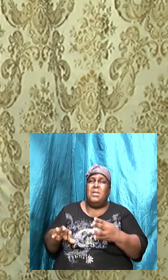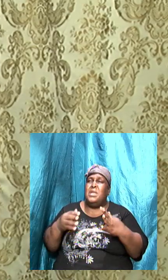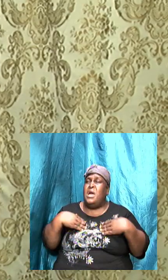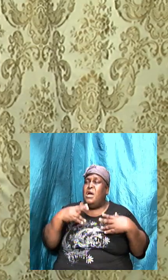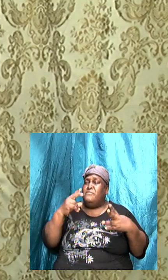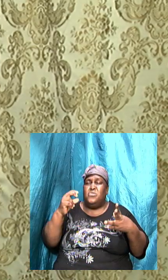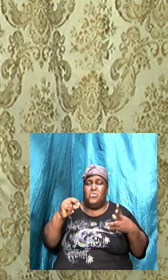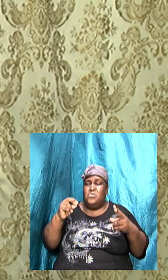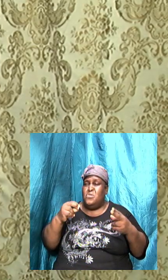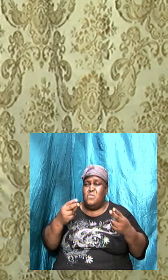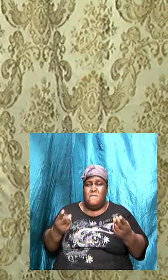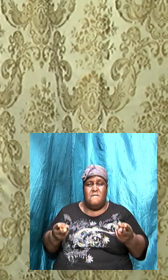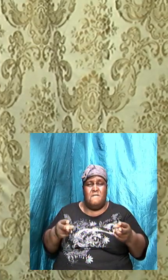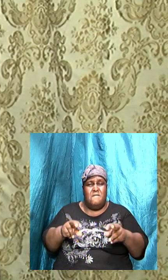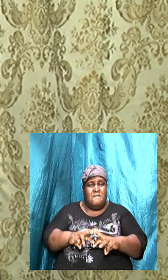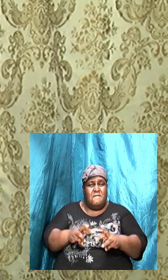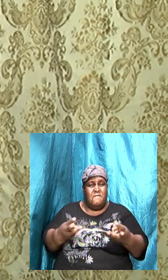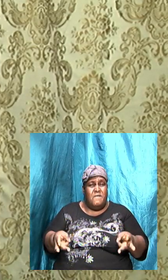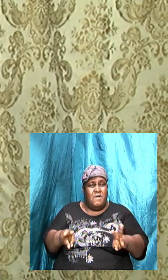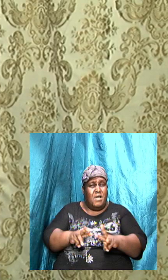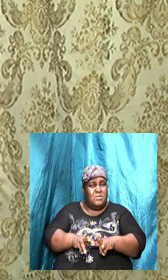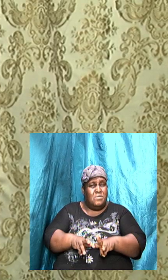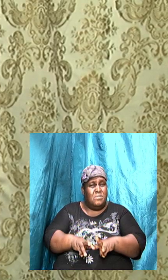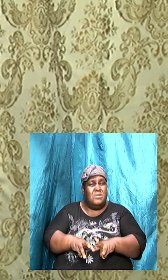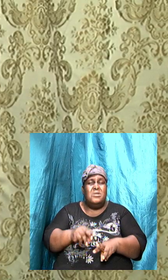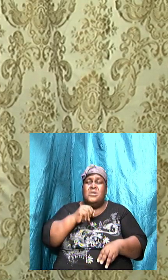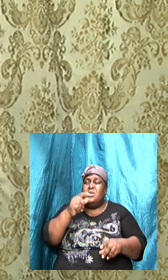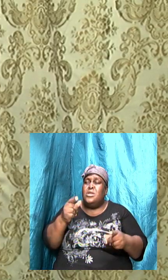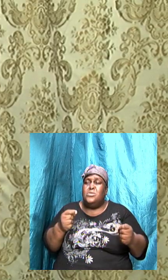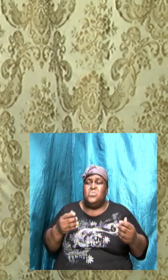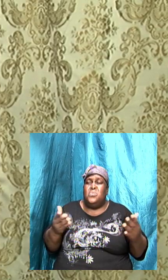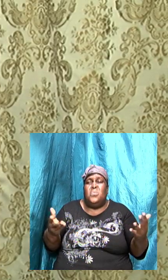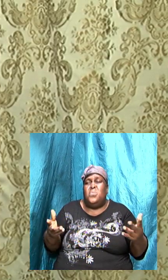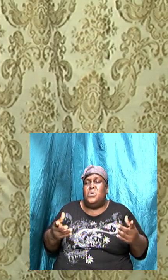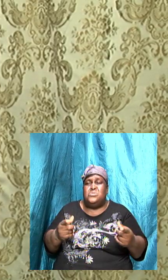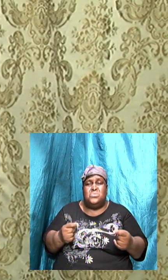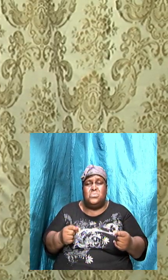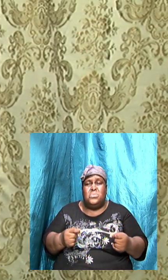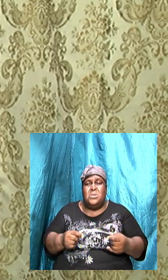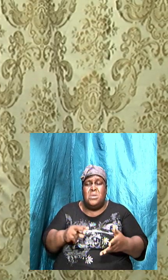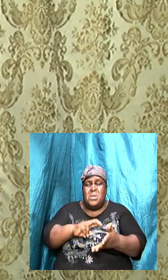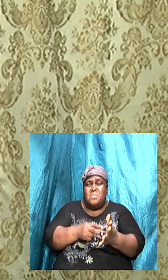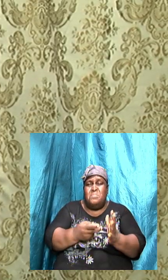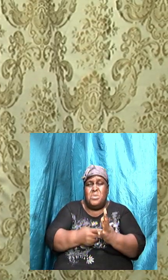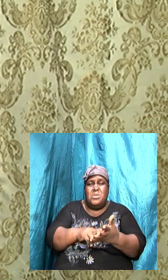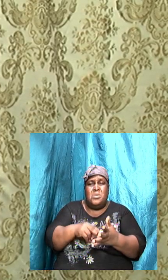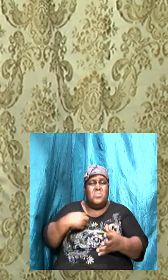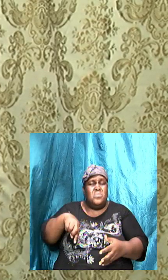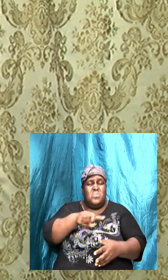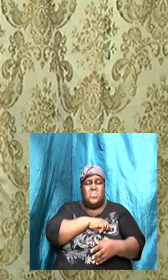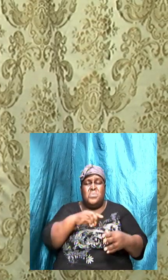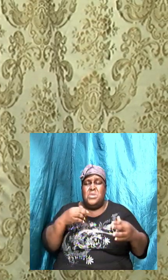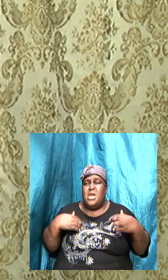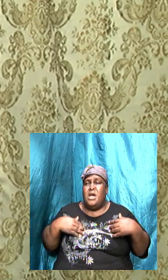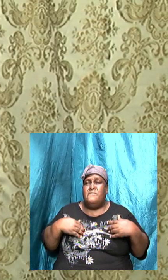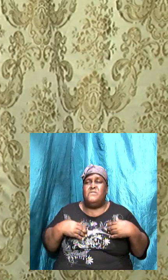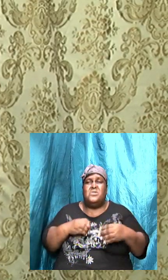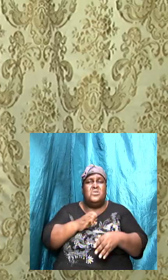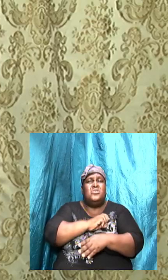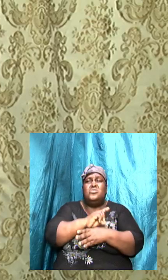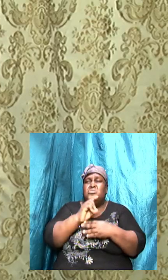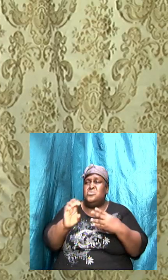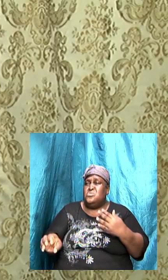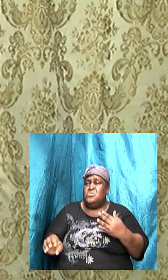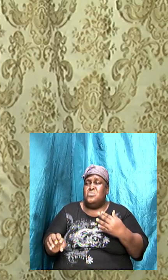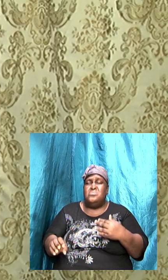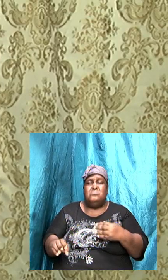And if we are not doing what we are supposed to do, it means that we have done nothing at all correct in the eyes